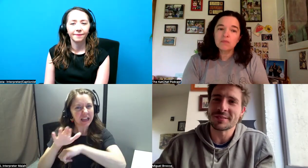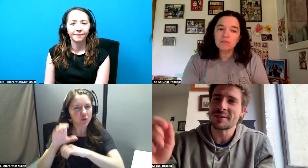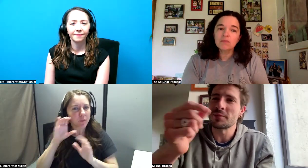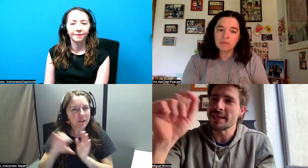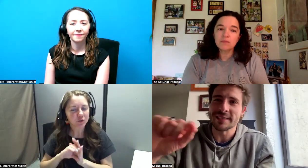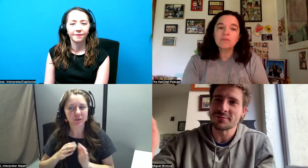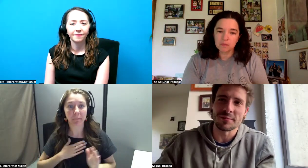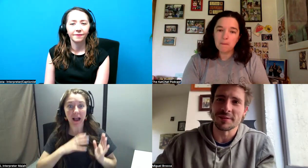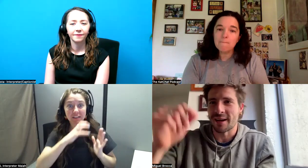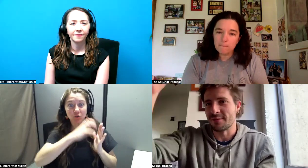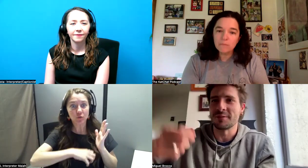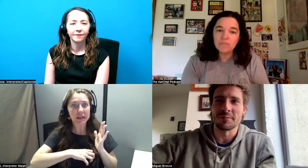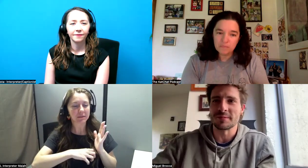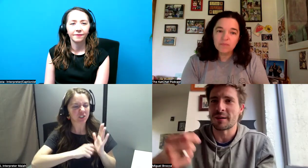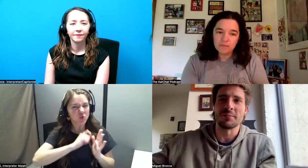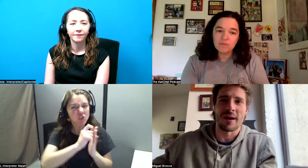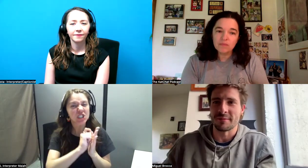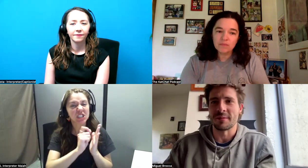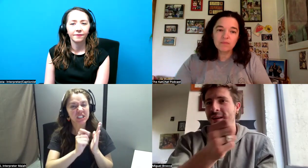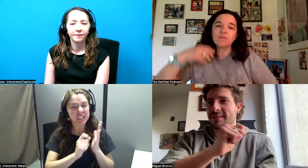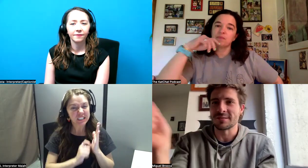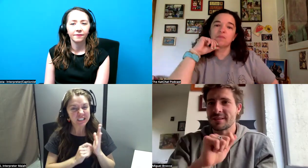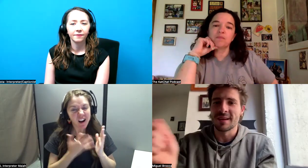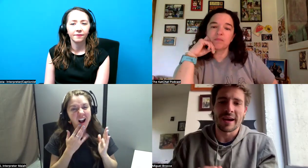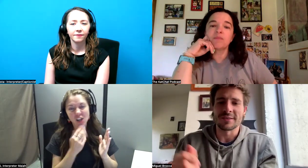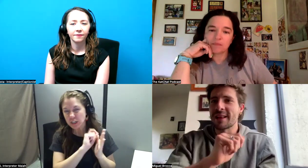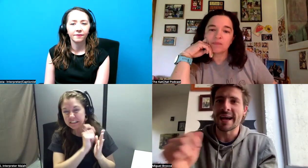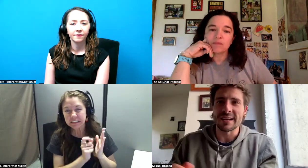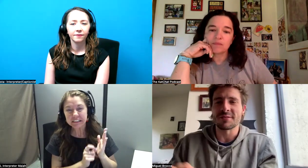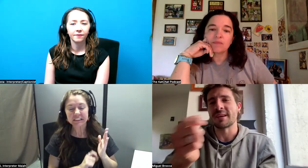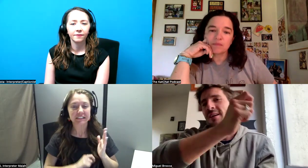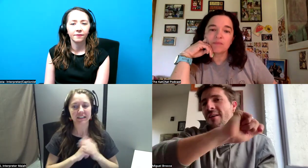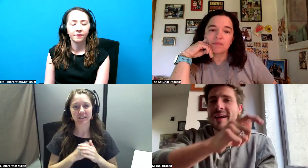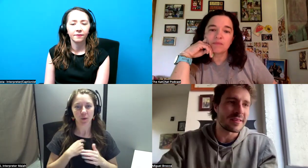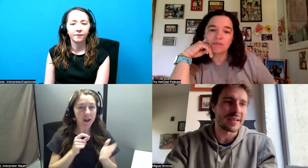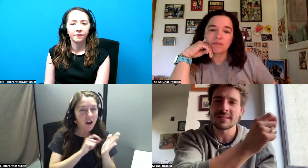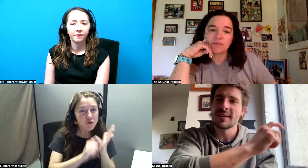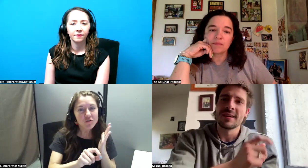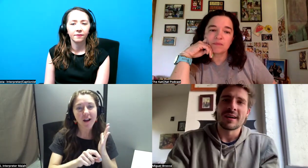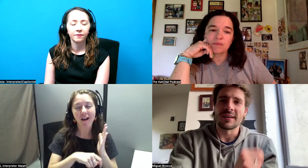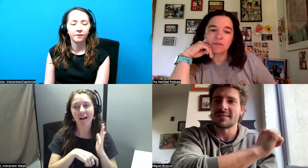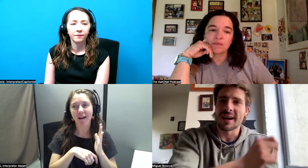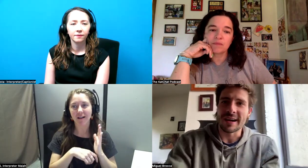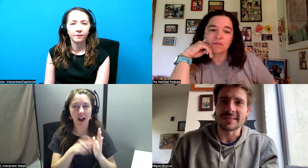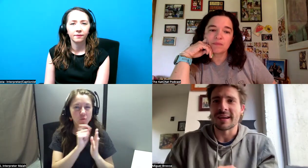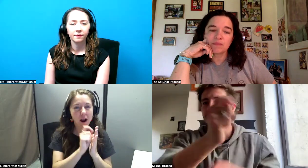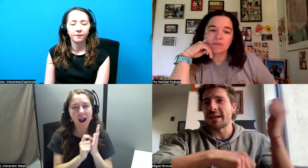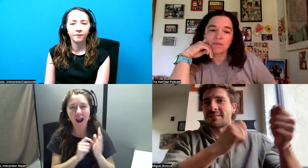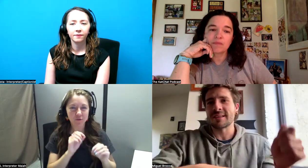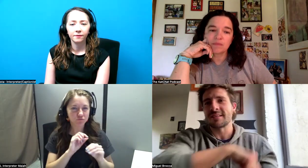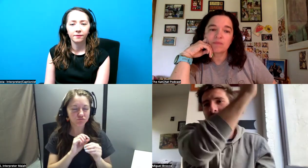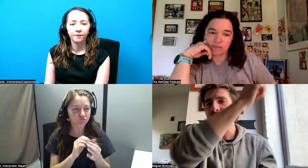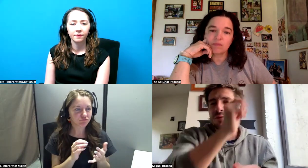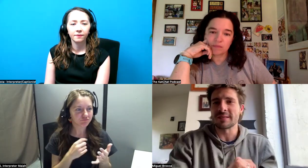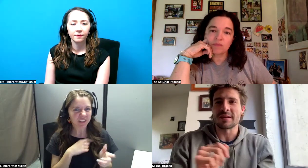script is completely scribbled down from top to bottom, and I underline everything and I write things on the sides and I change